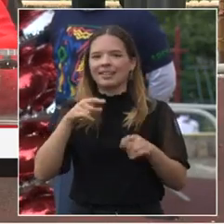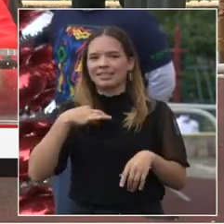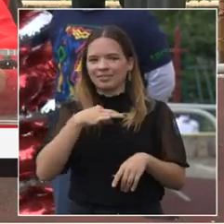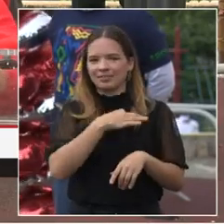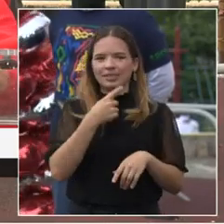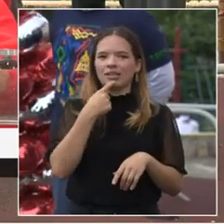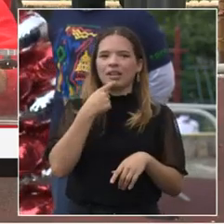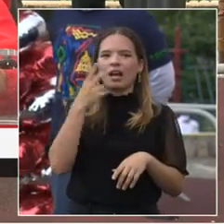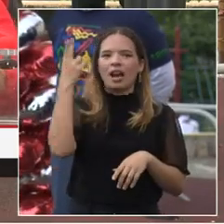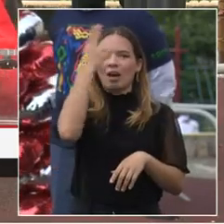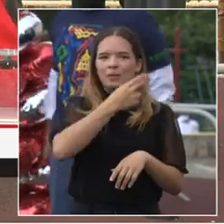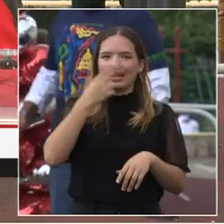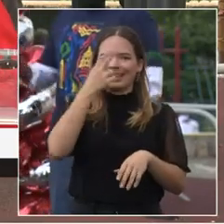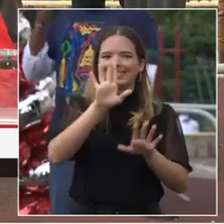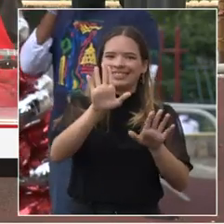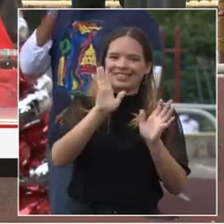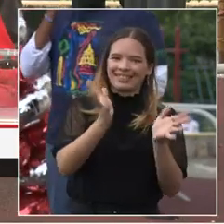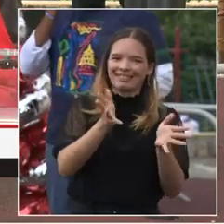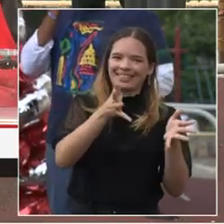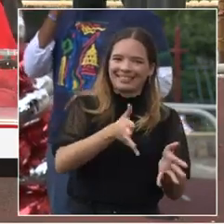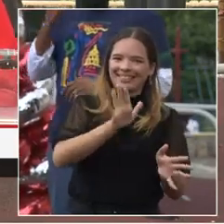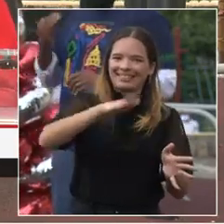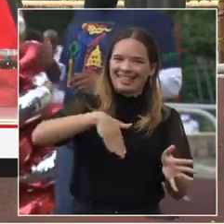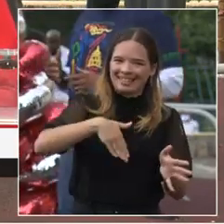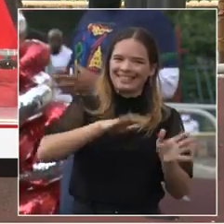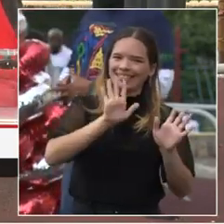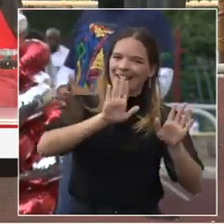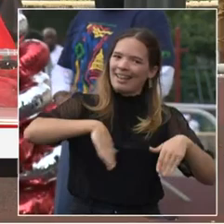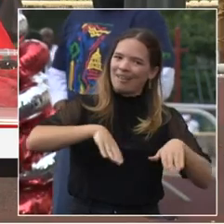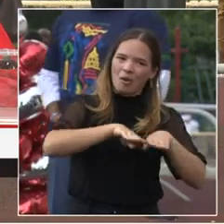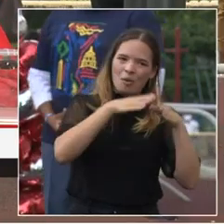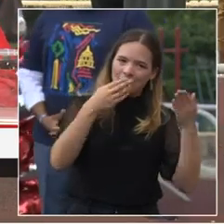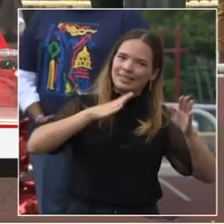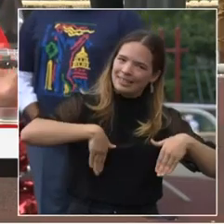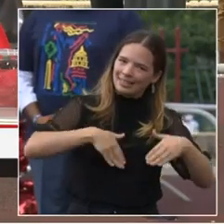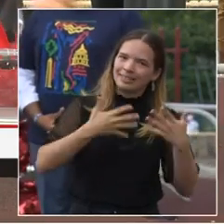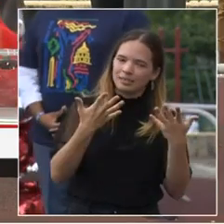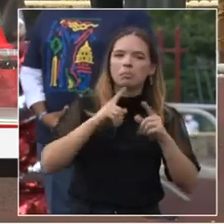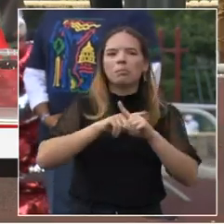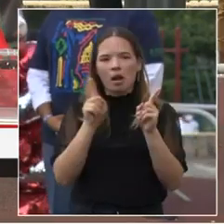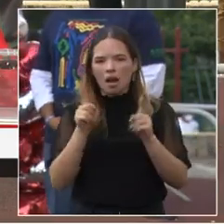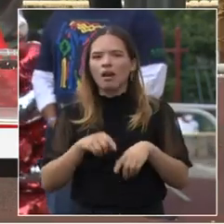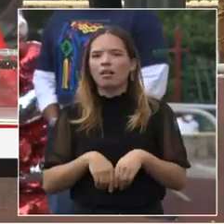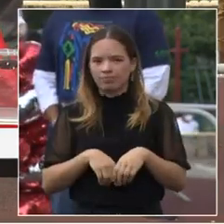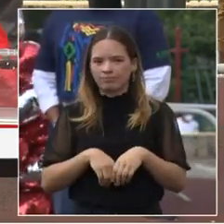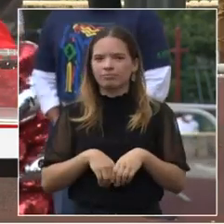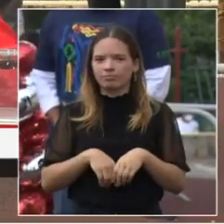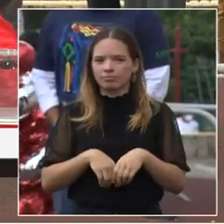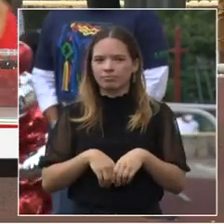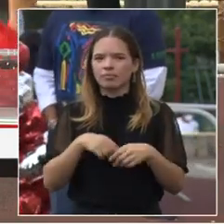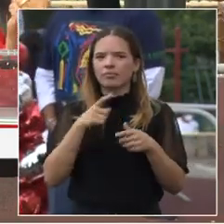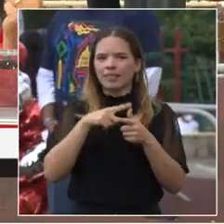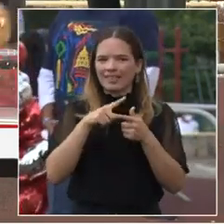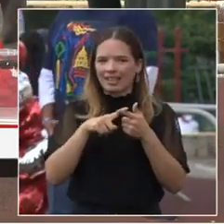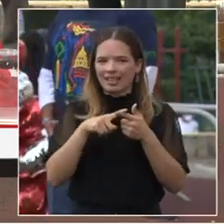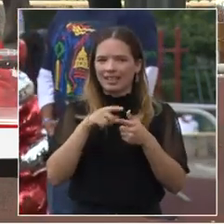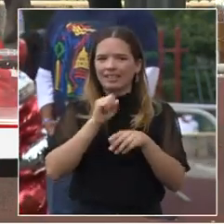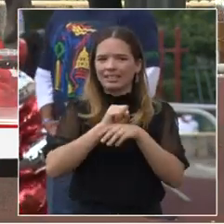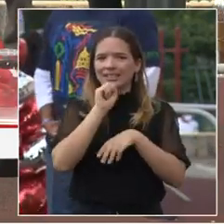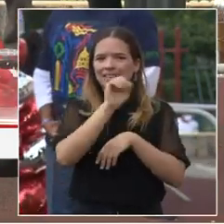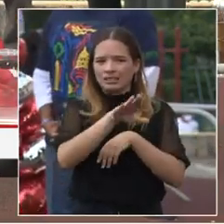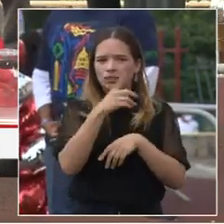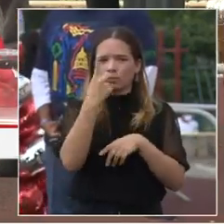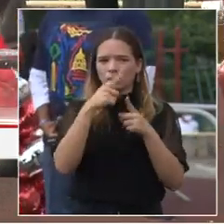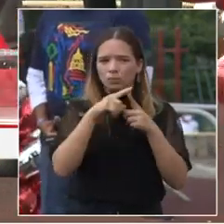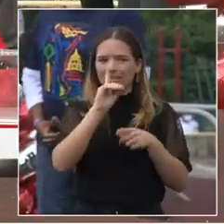Hawaii is the only one that we haven't done. I'm not sure why they said send Joanne to D.C. and somebody else to